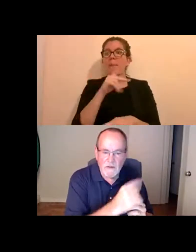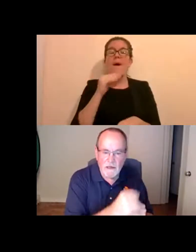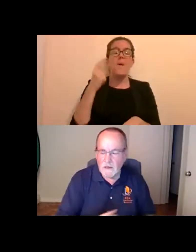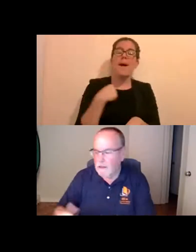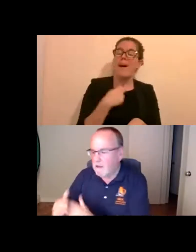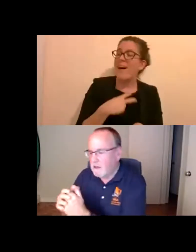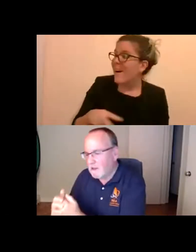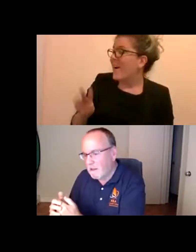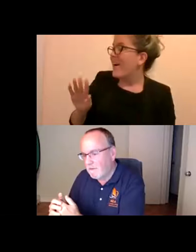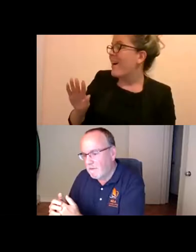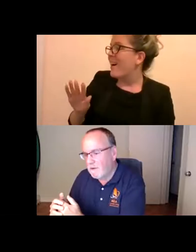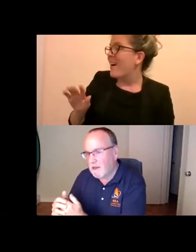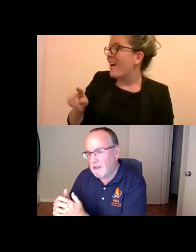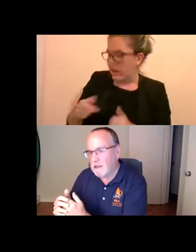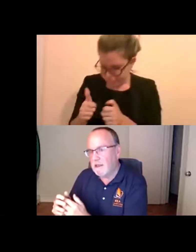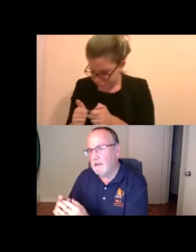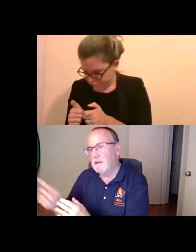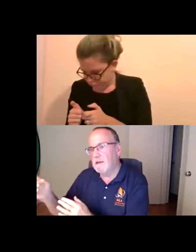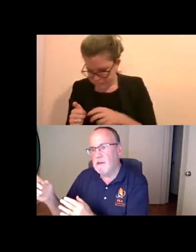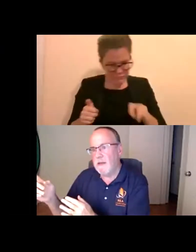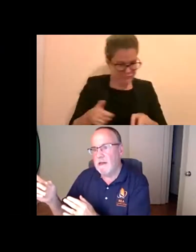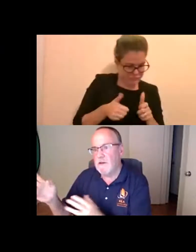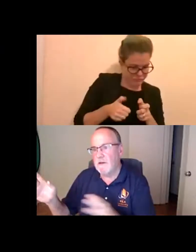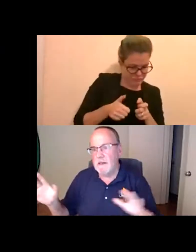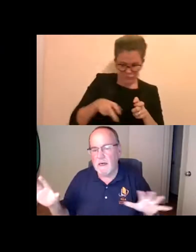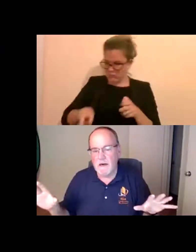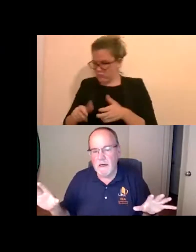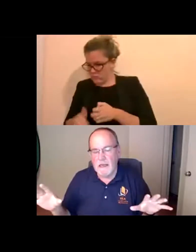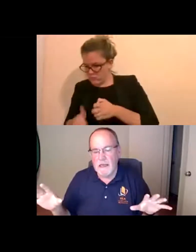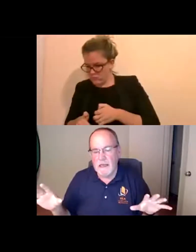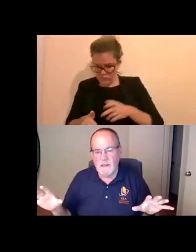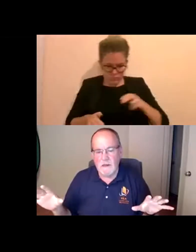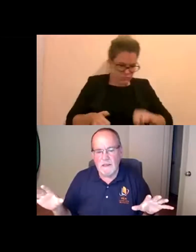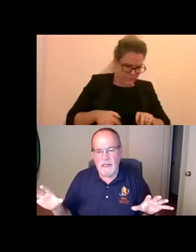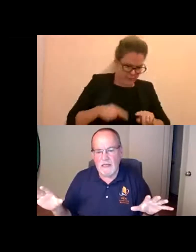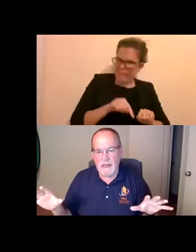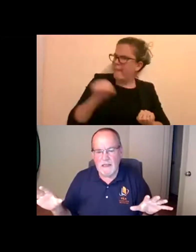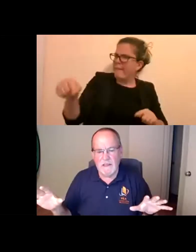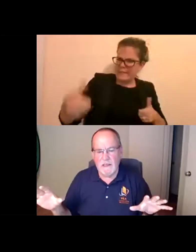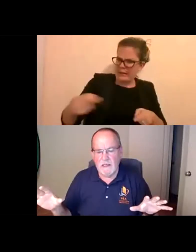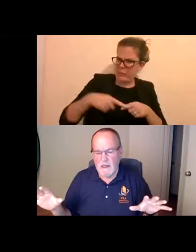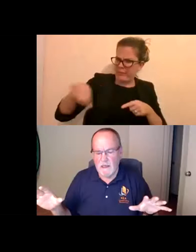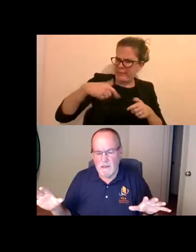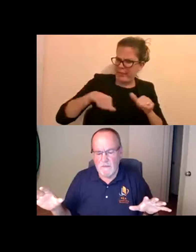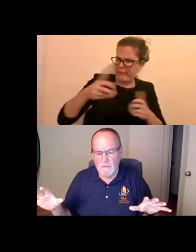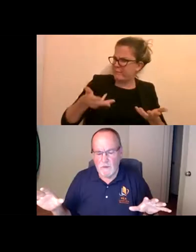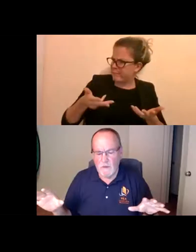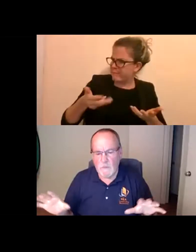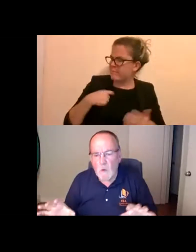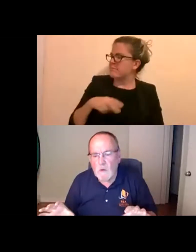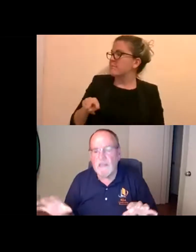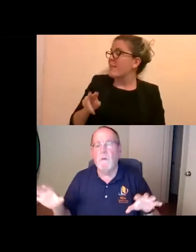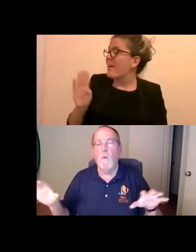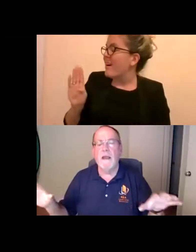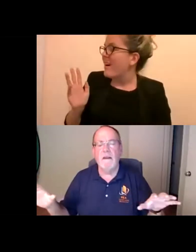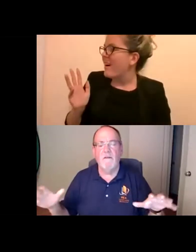else over here, and the other kid's on the other phone texting and to somebody else over there. And so the technology was